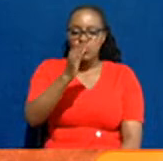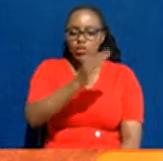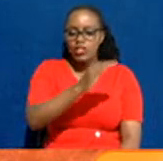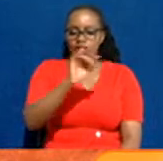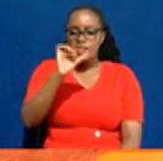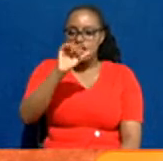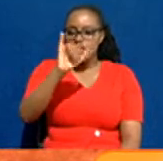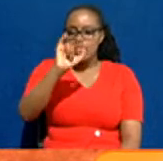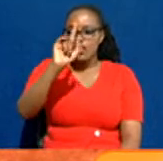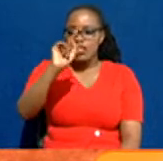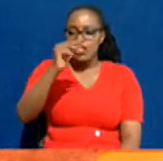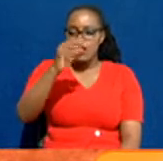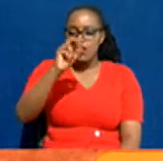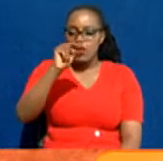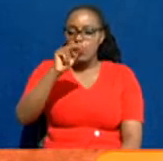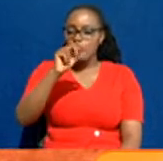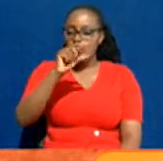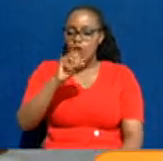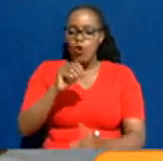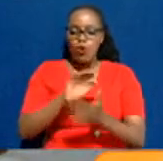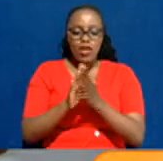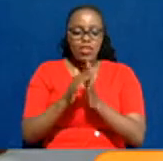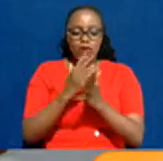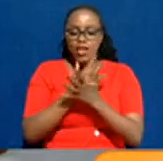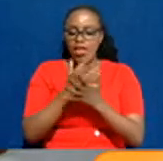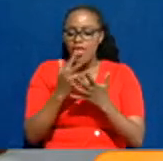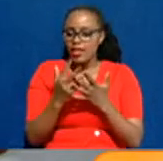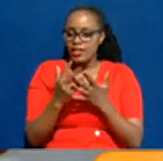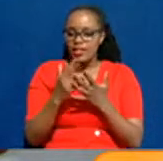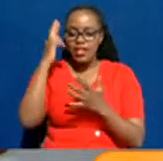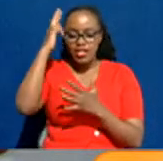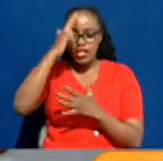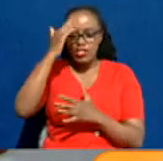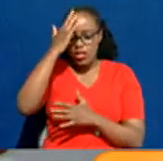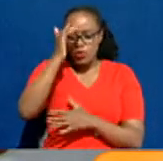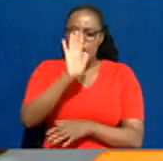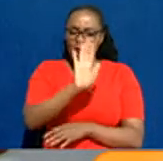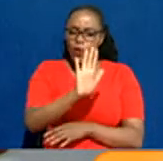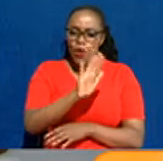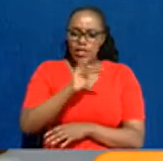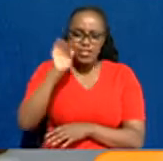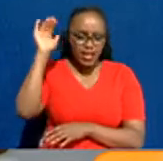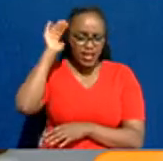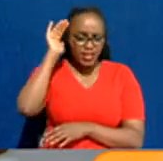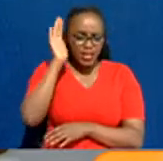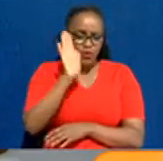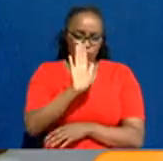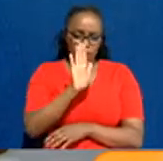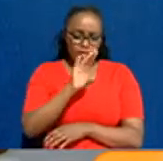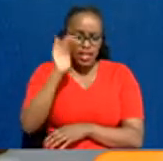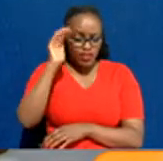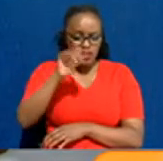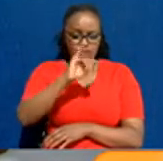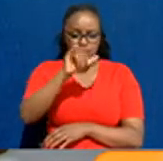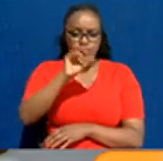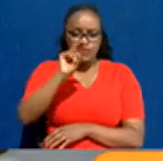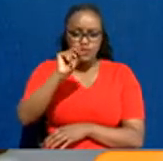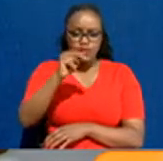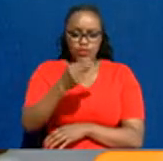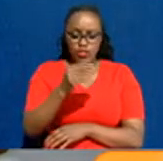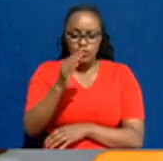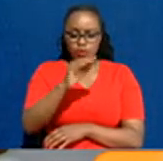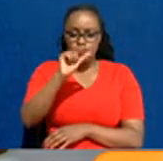indeed. In vain. No. In vain, my brother, because... John Mark... Just listen. John Kidongo has